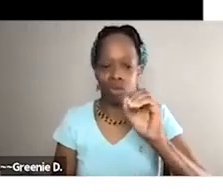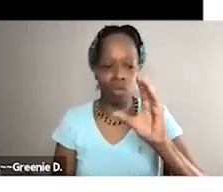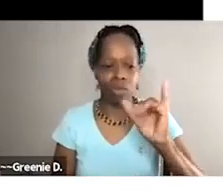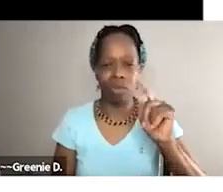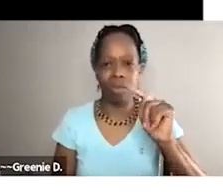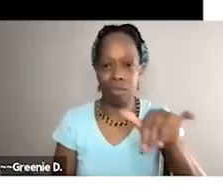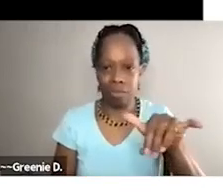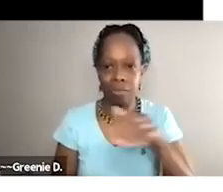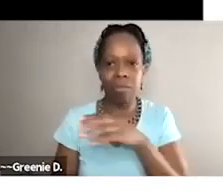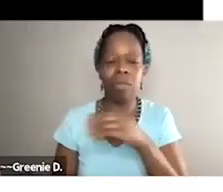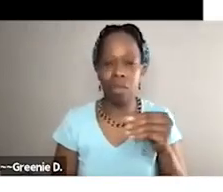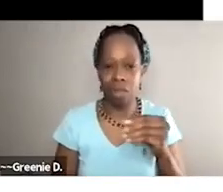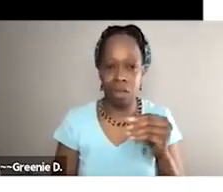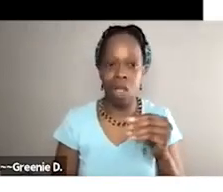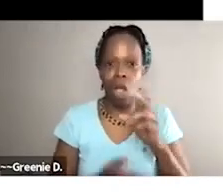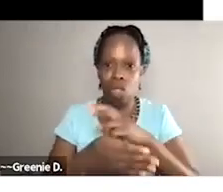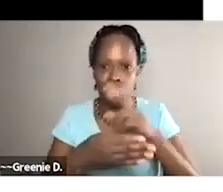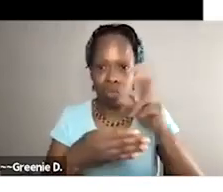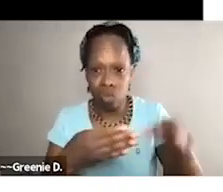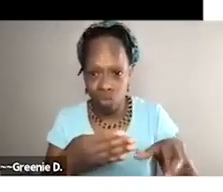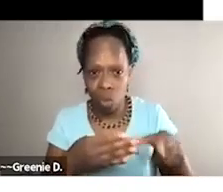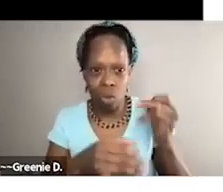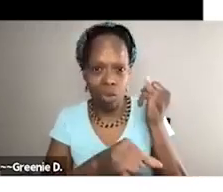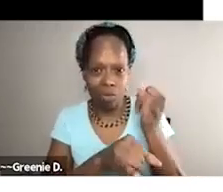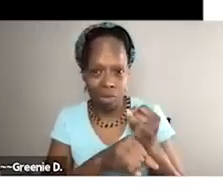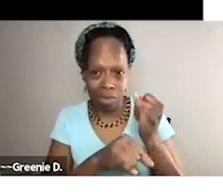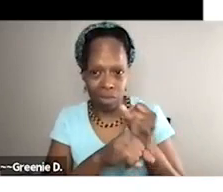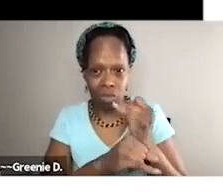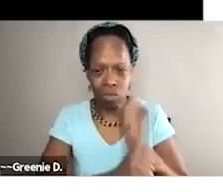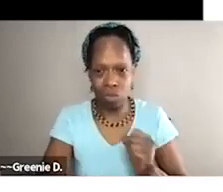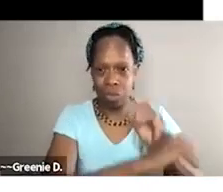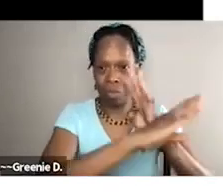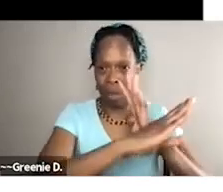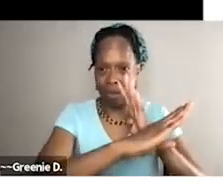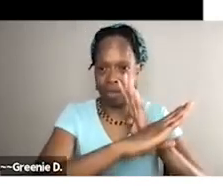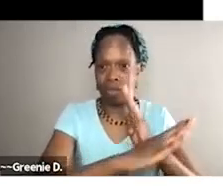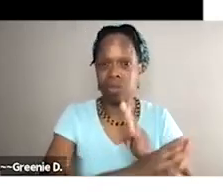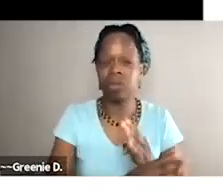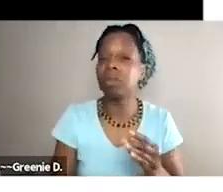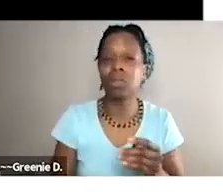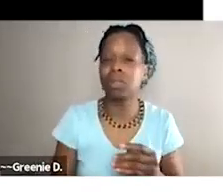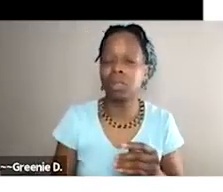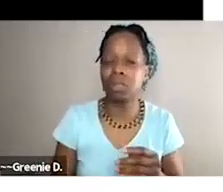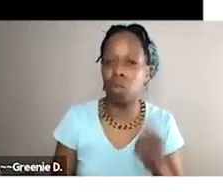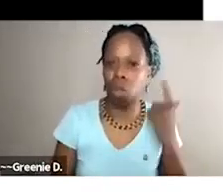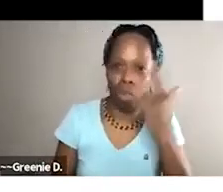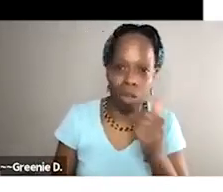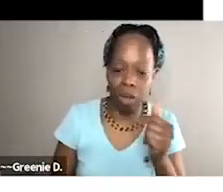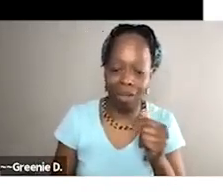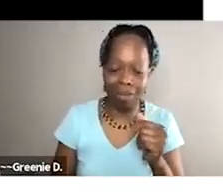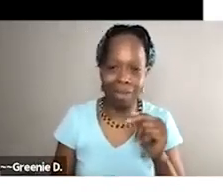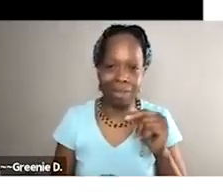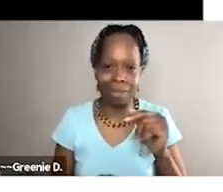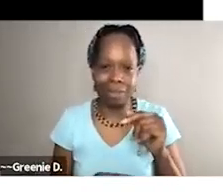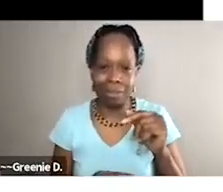Consequences of institutional barriers are unfulfilling and possibly discriminatory school experiences.